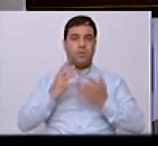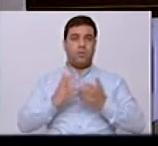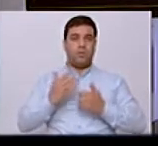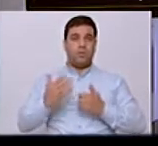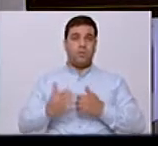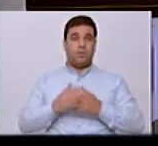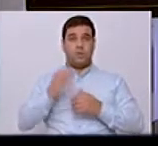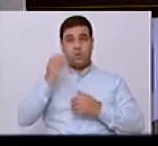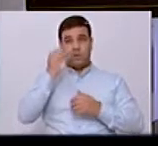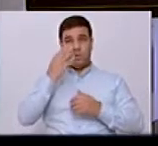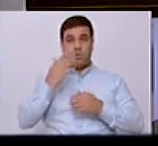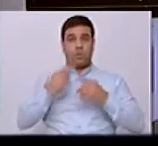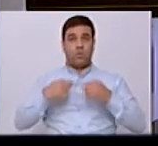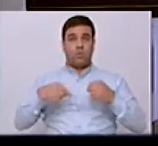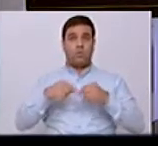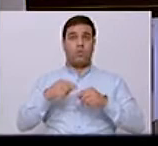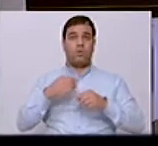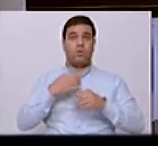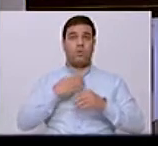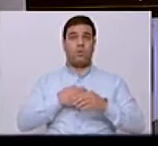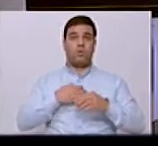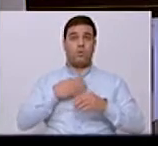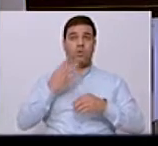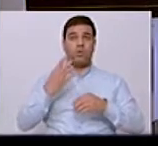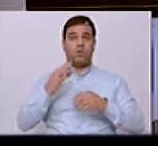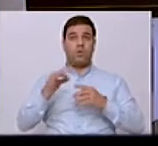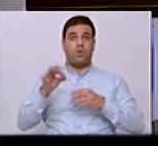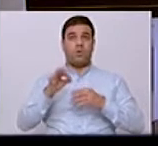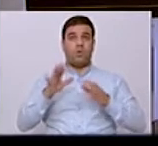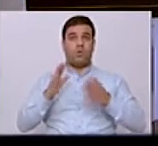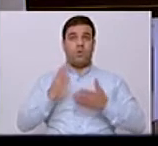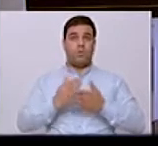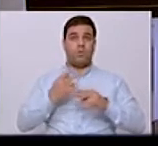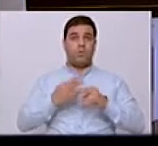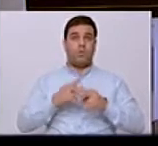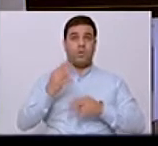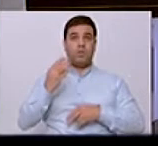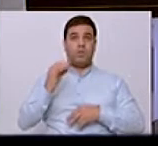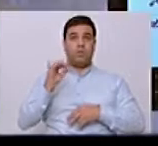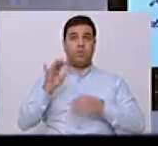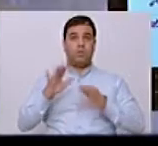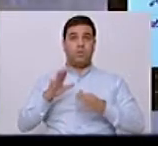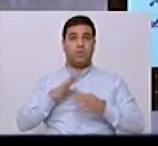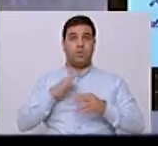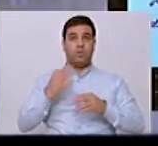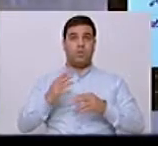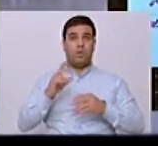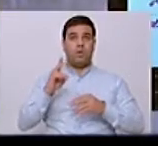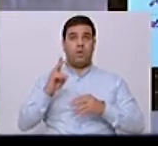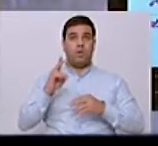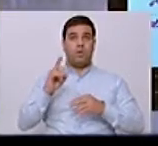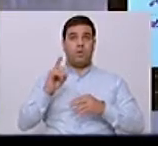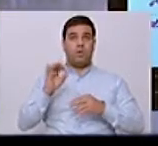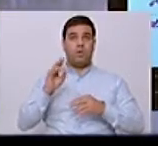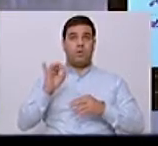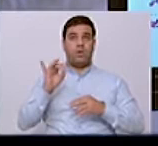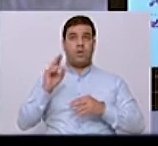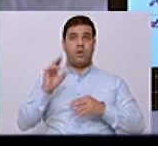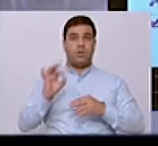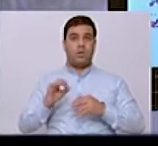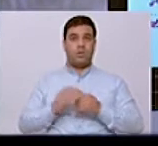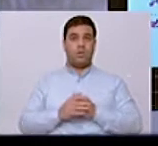hisoblanadi. Yaponiya hududi asosan 4 ta oroldan tashkil topgan, ya'ni bular shimolda joylashgan Hokkaido oroli,